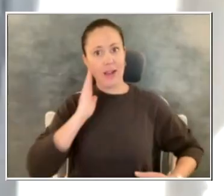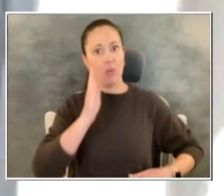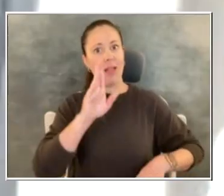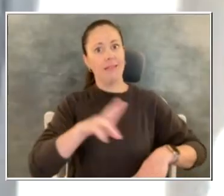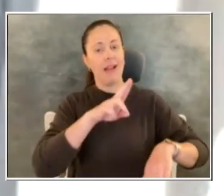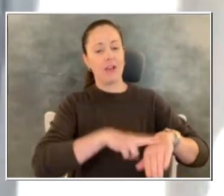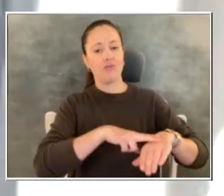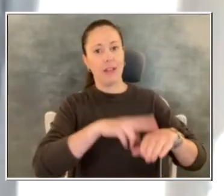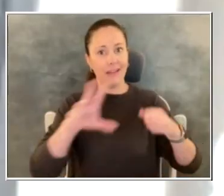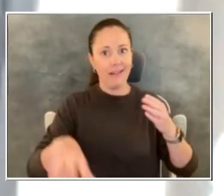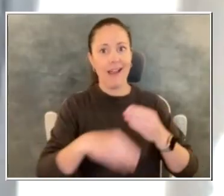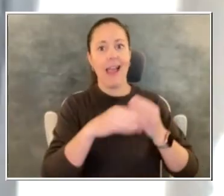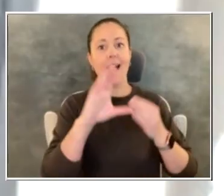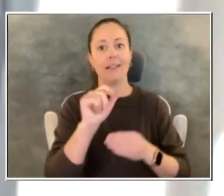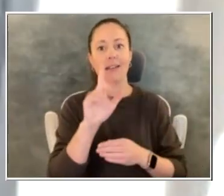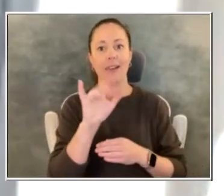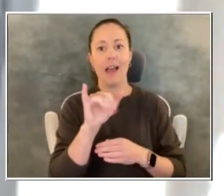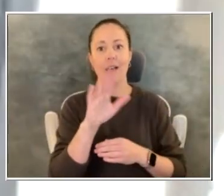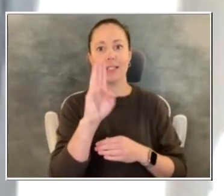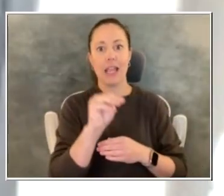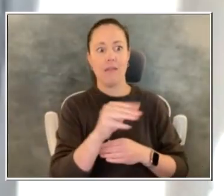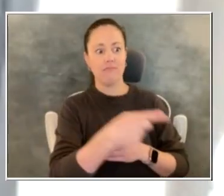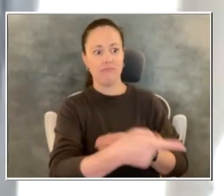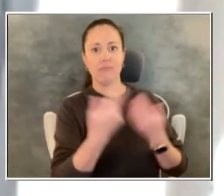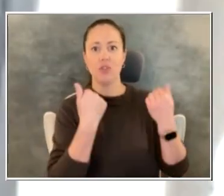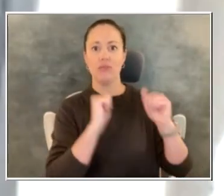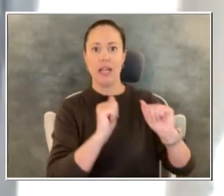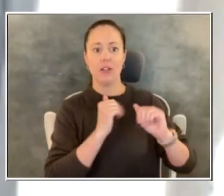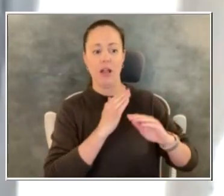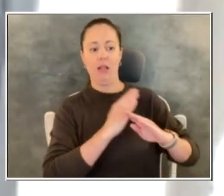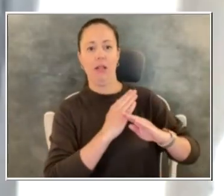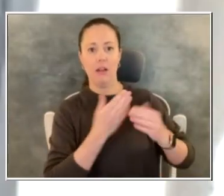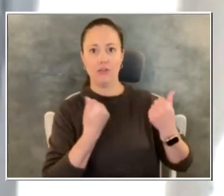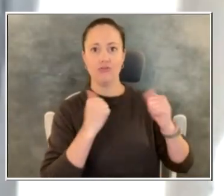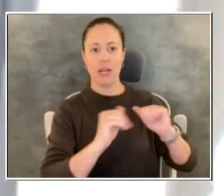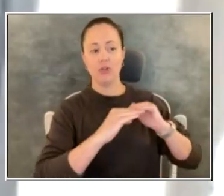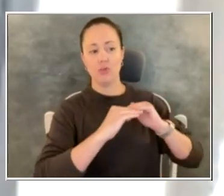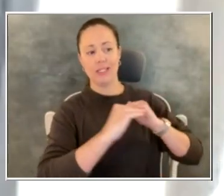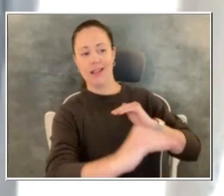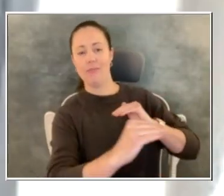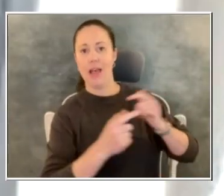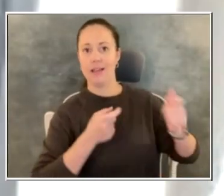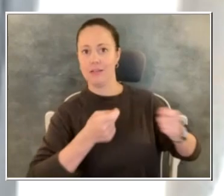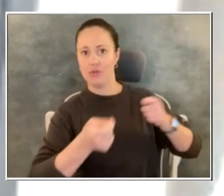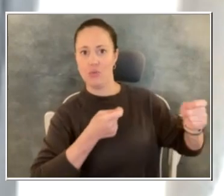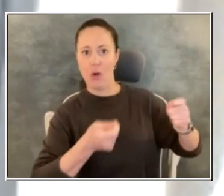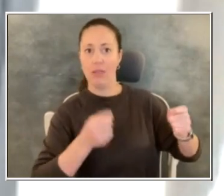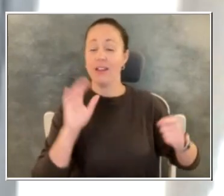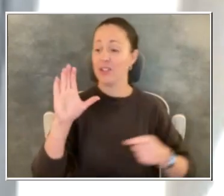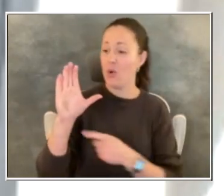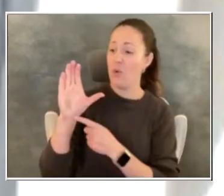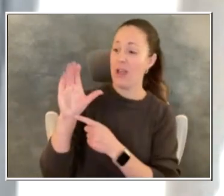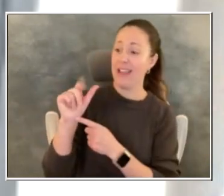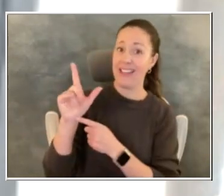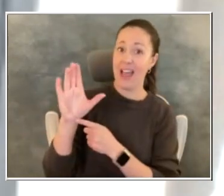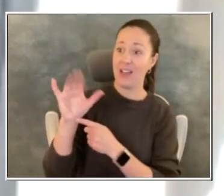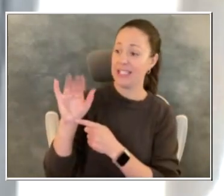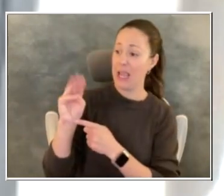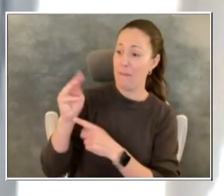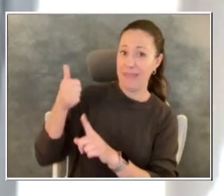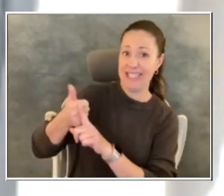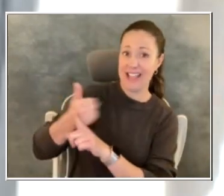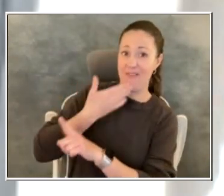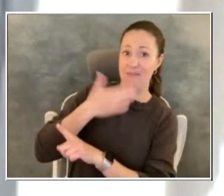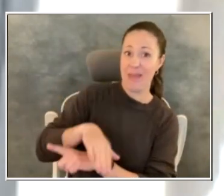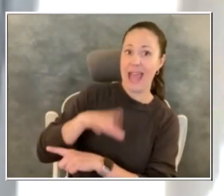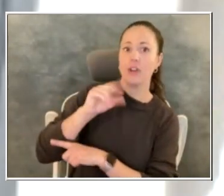reason. It puts that plaque there and hardens it to help stabilize that disease. And so that calcium isn't the issue itself, but the disease